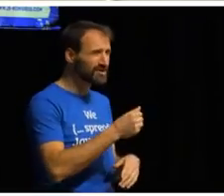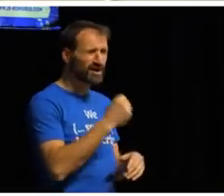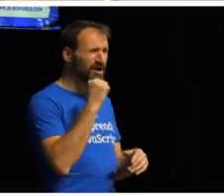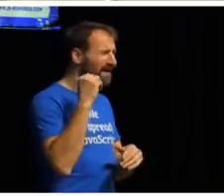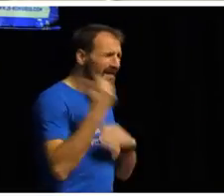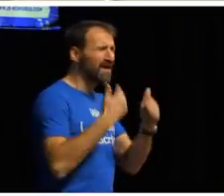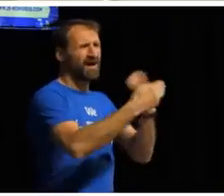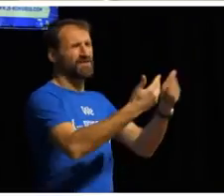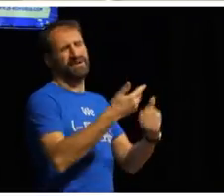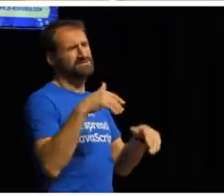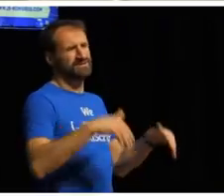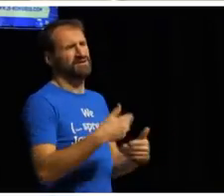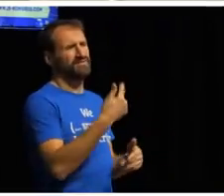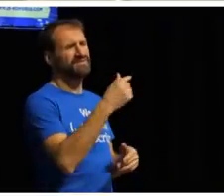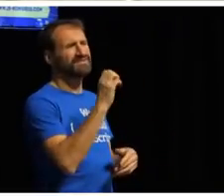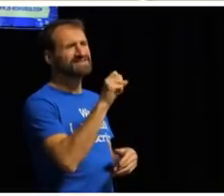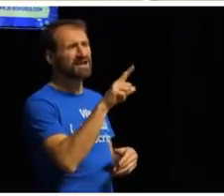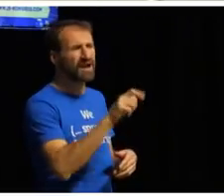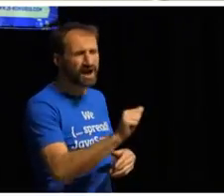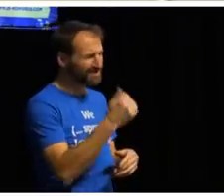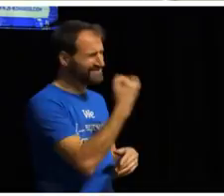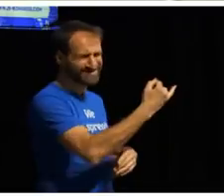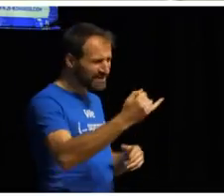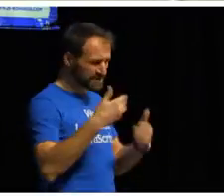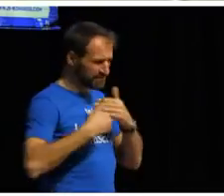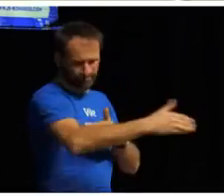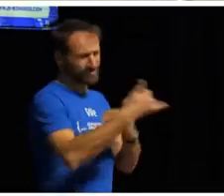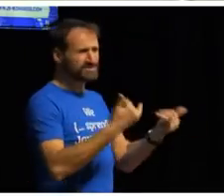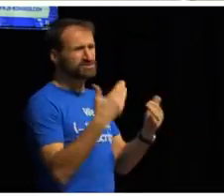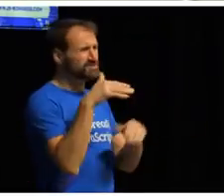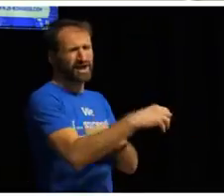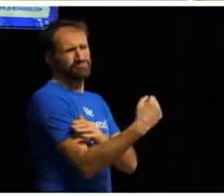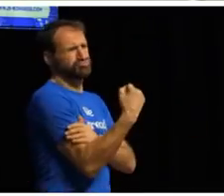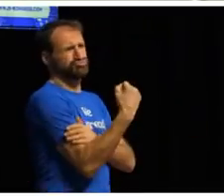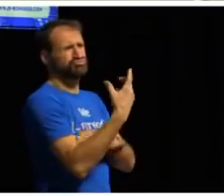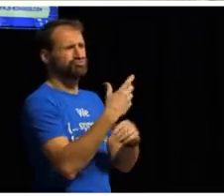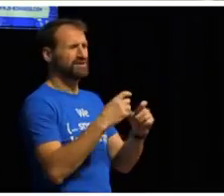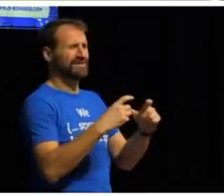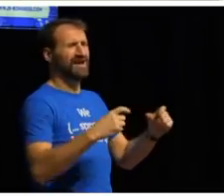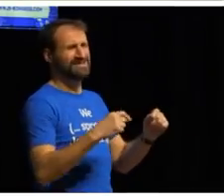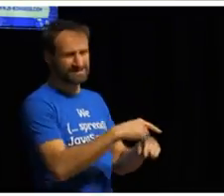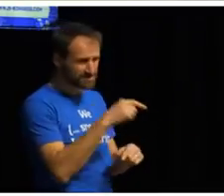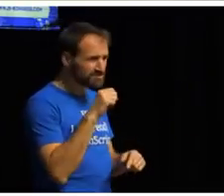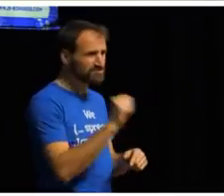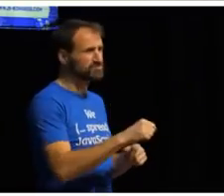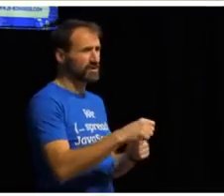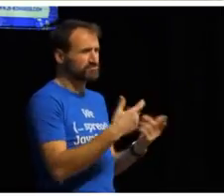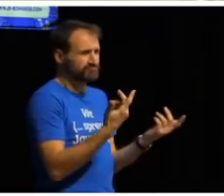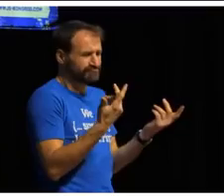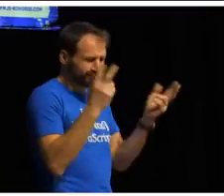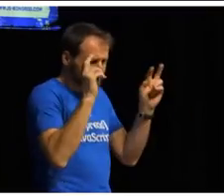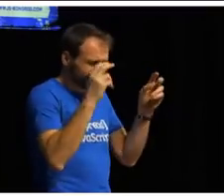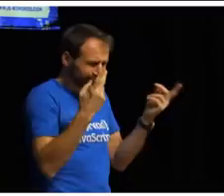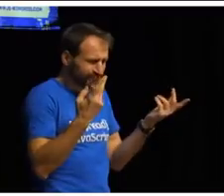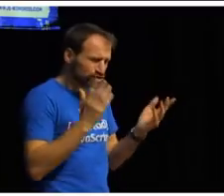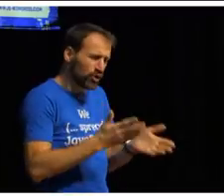Tesla from now on will have very powerful device that enables it to at least theoretically be self-driving.